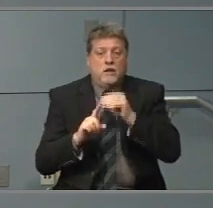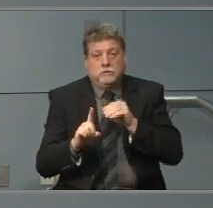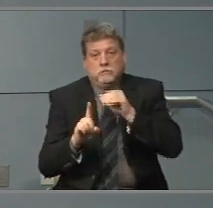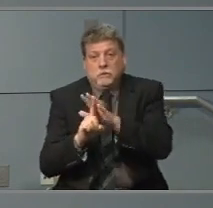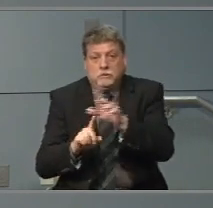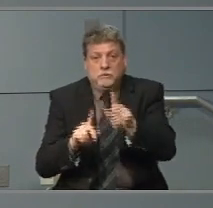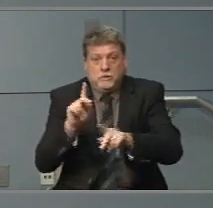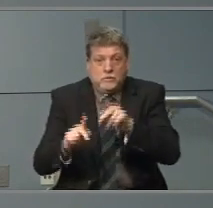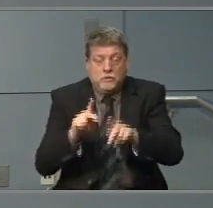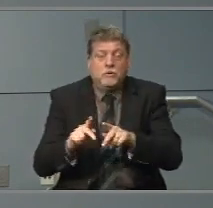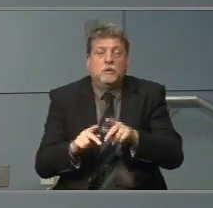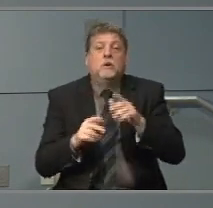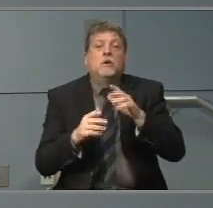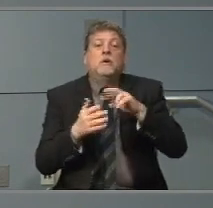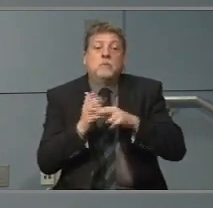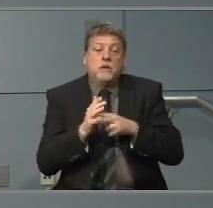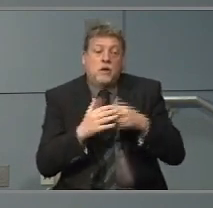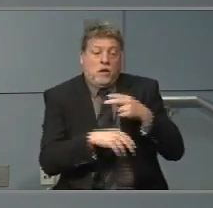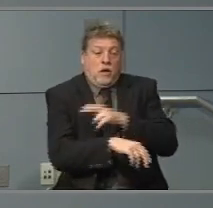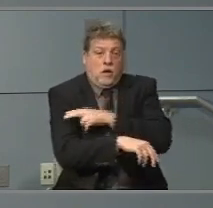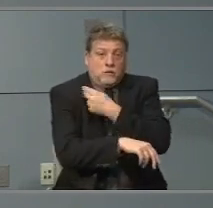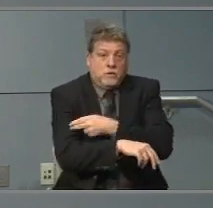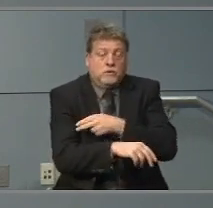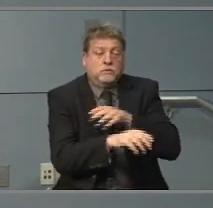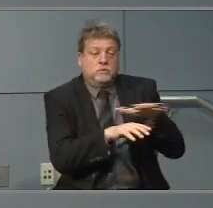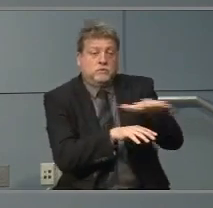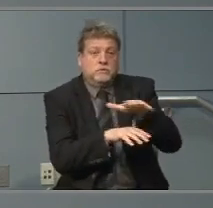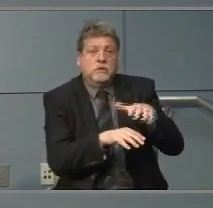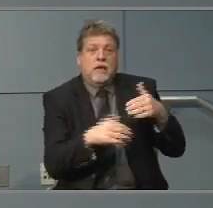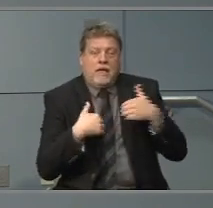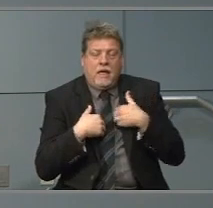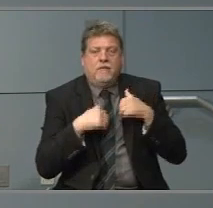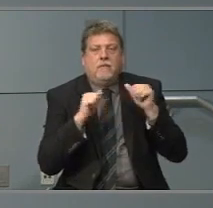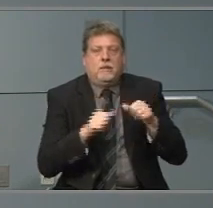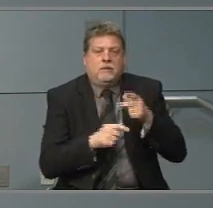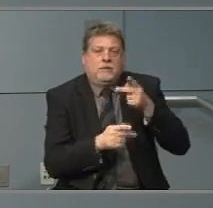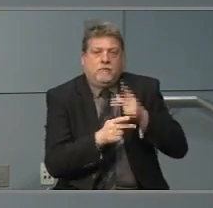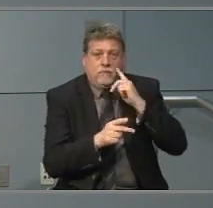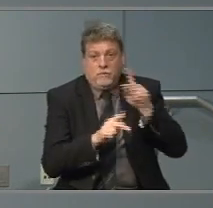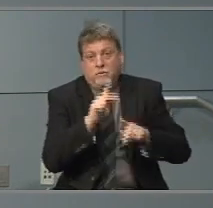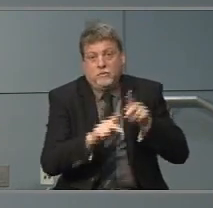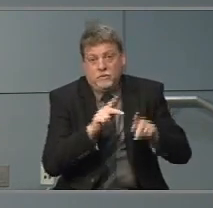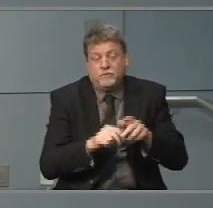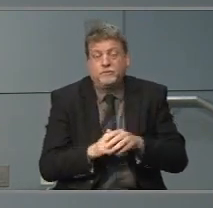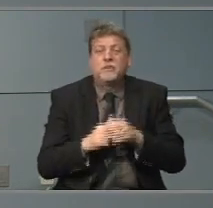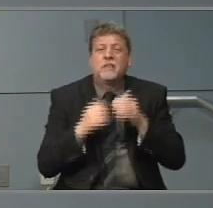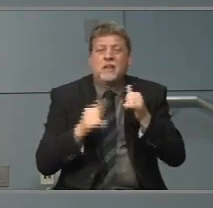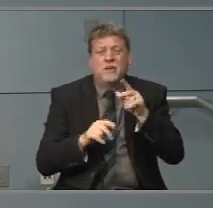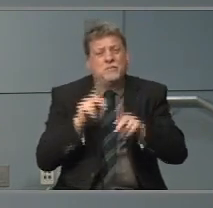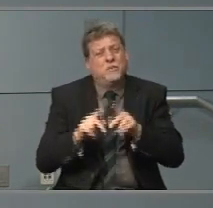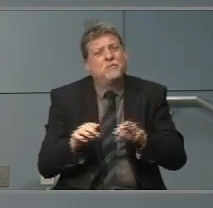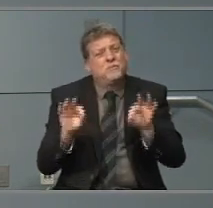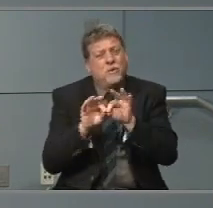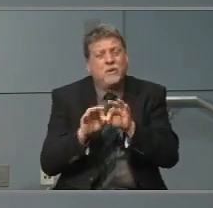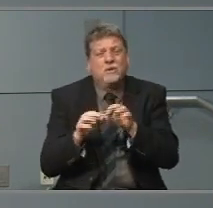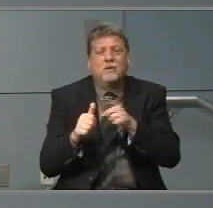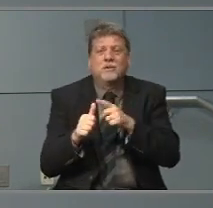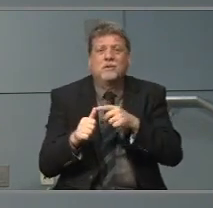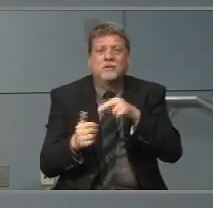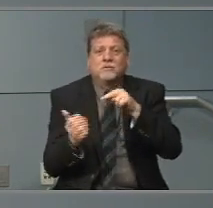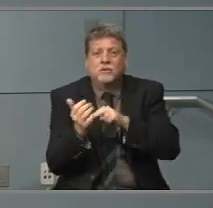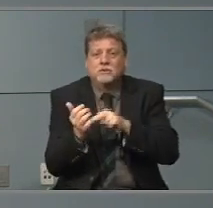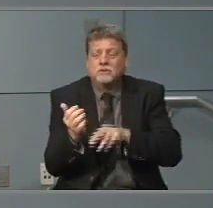it. People are a key resource. Our doctors, our nurses, janitors, transporters, respiratory therapists, and many,